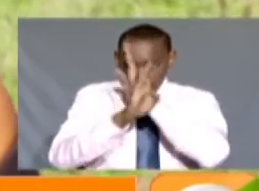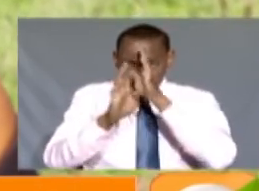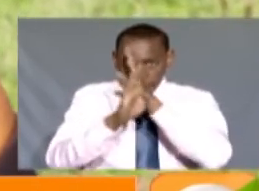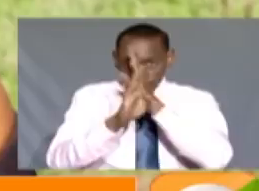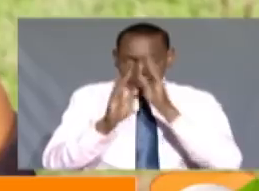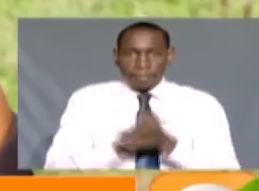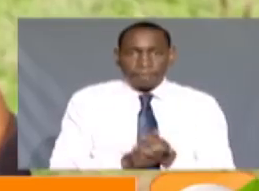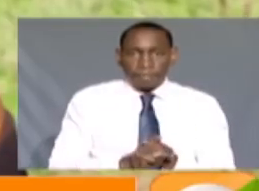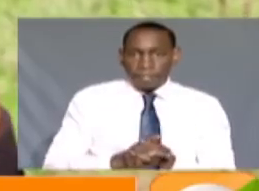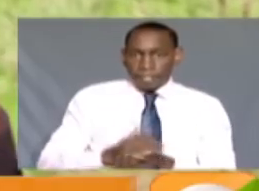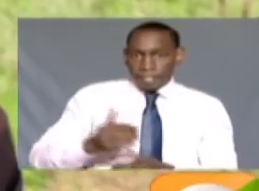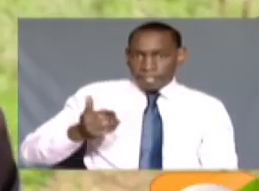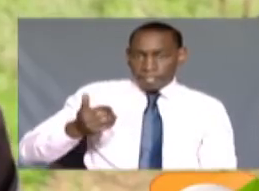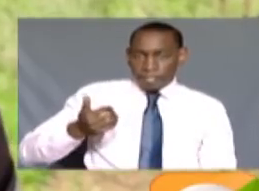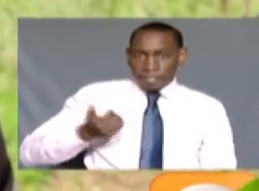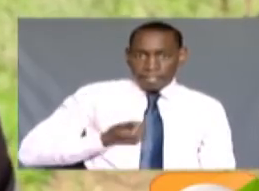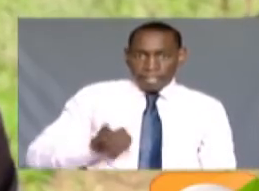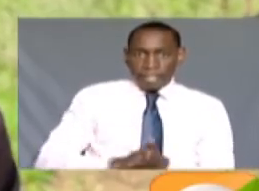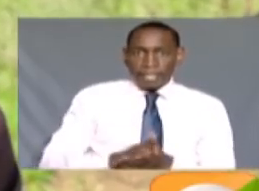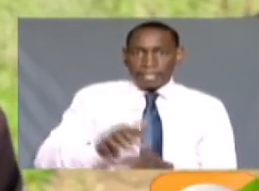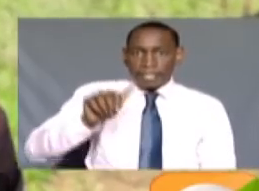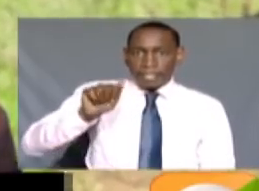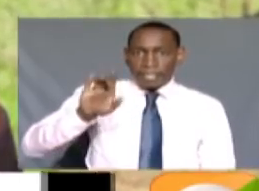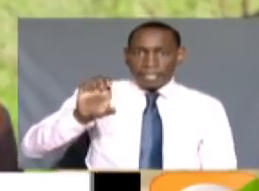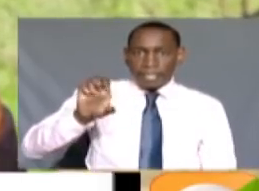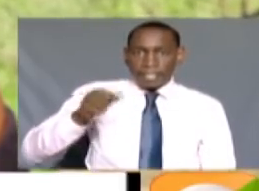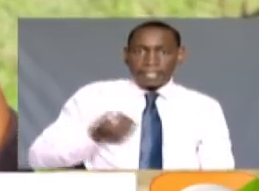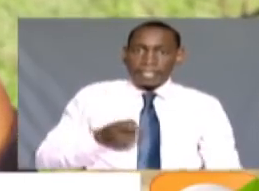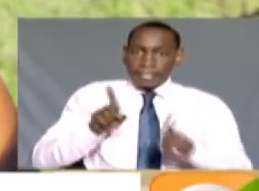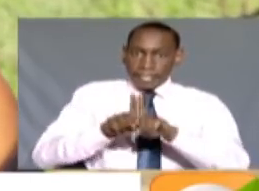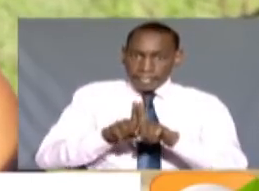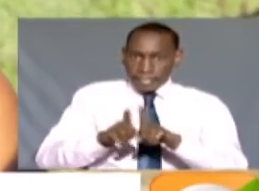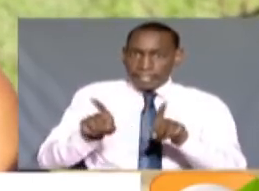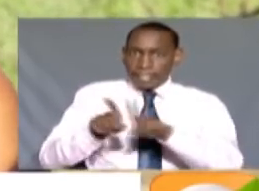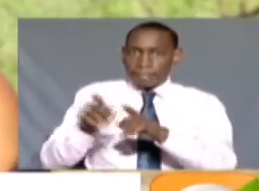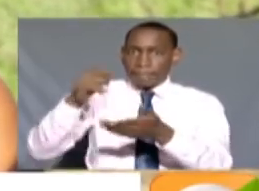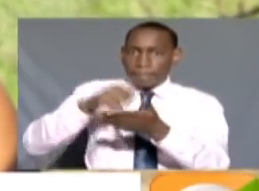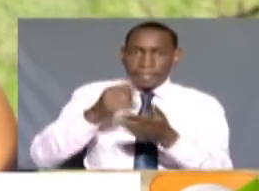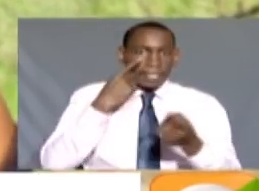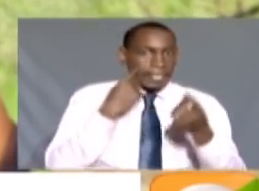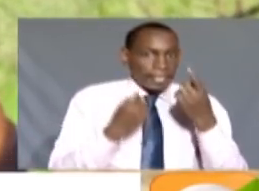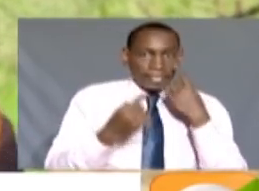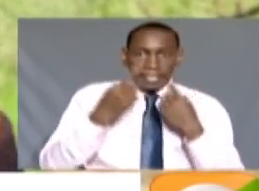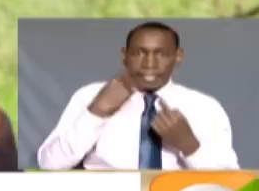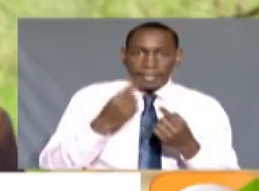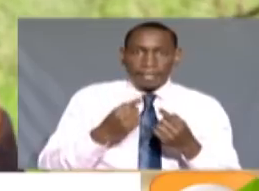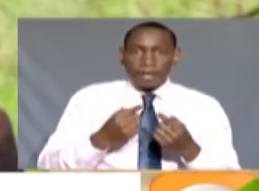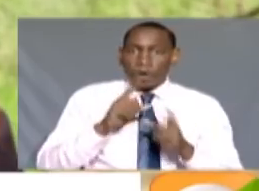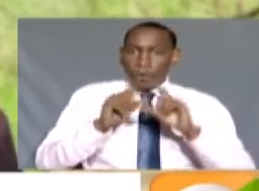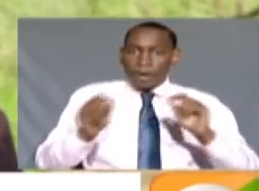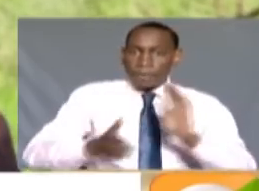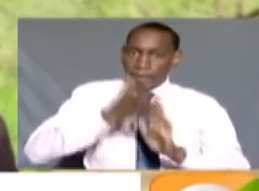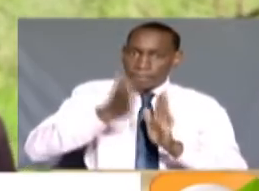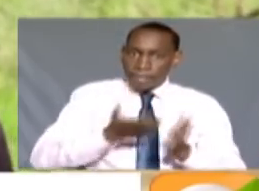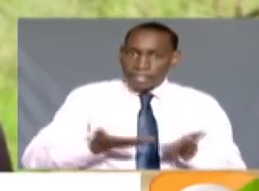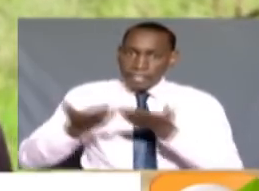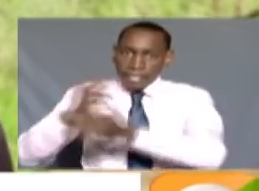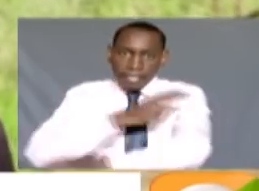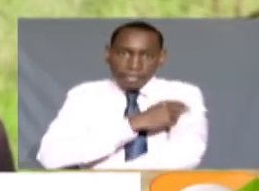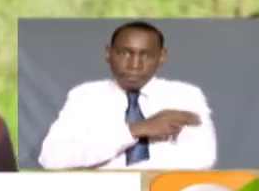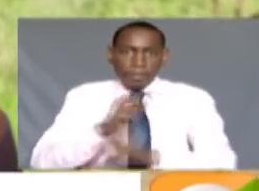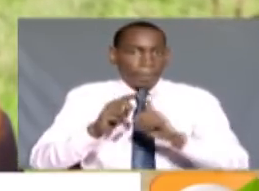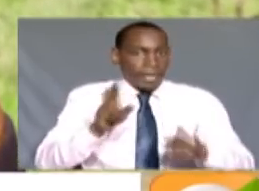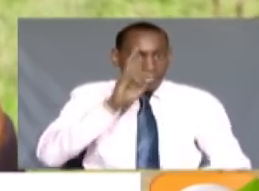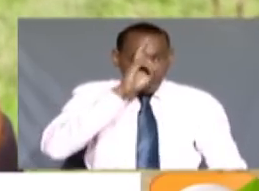vitamba. Msichana, dada ya Alice, alikuwa hapo. Akawa analia tatu wakimbizi hospitali, but